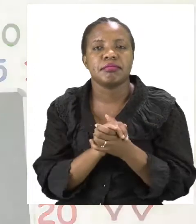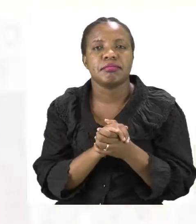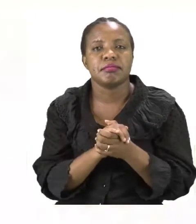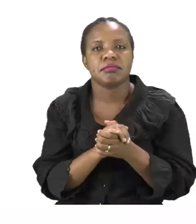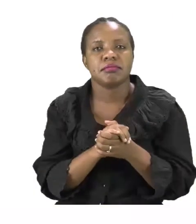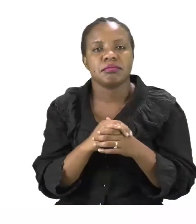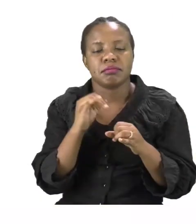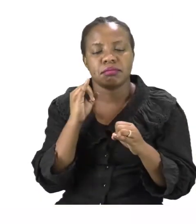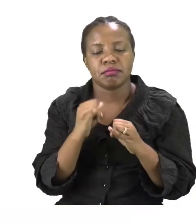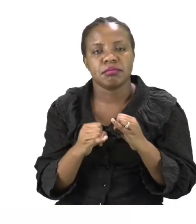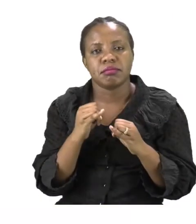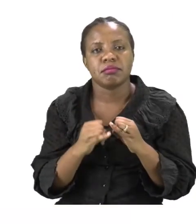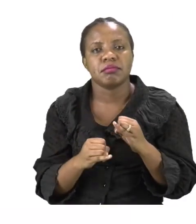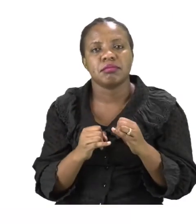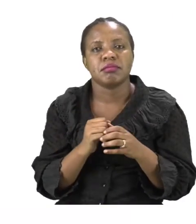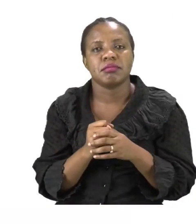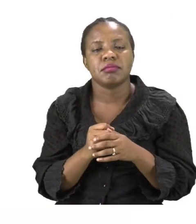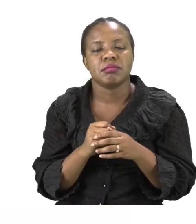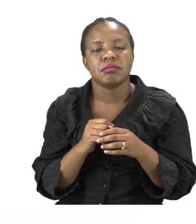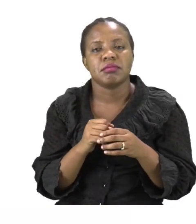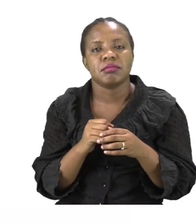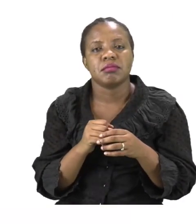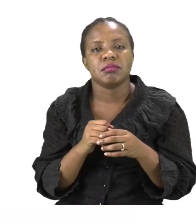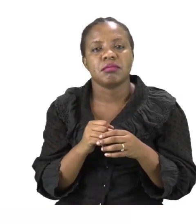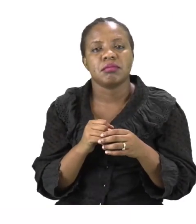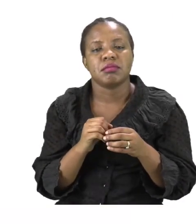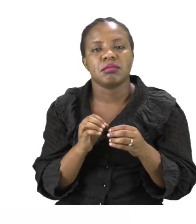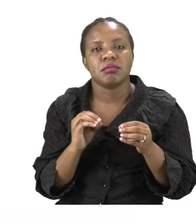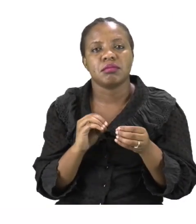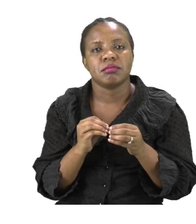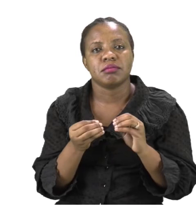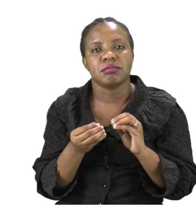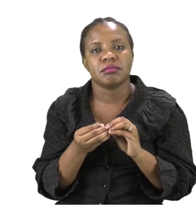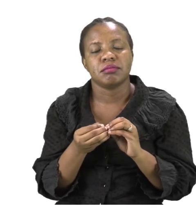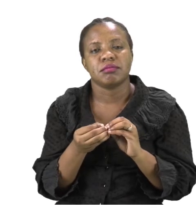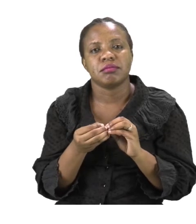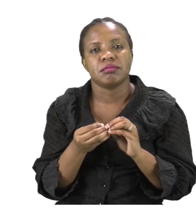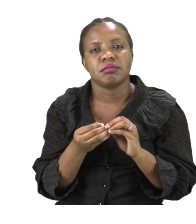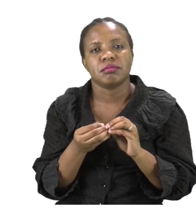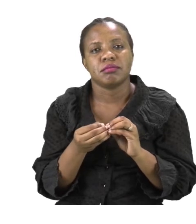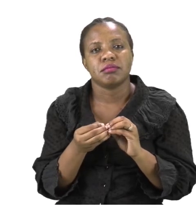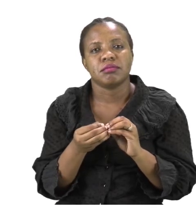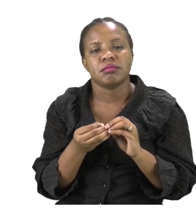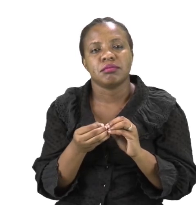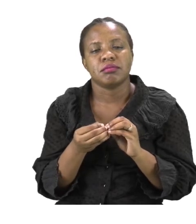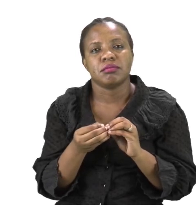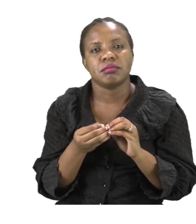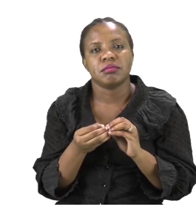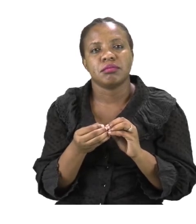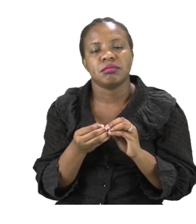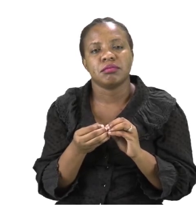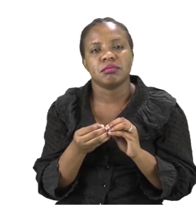last one on page 12. The last one says, let's read it